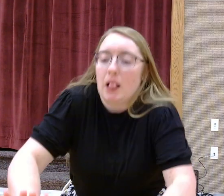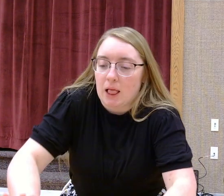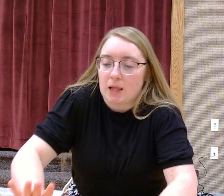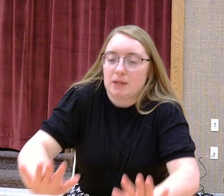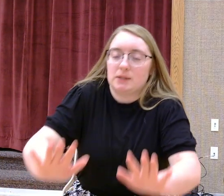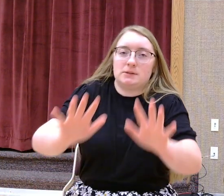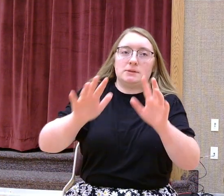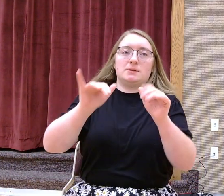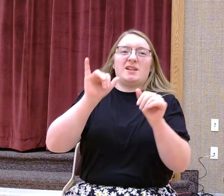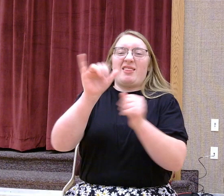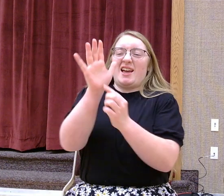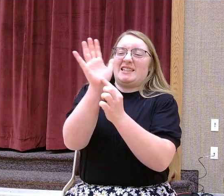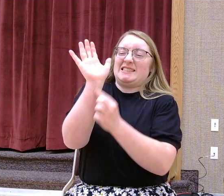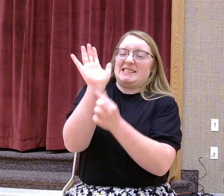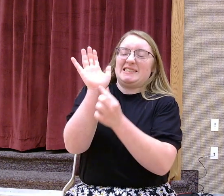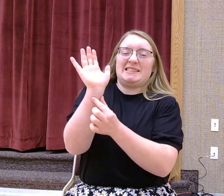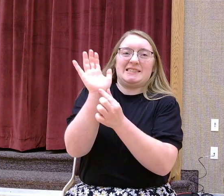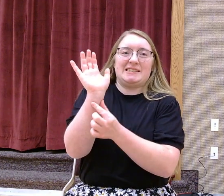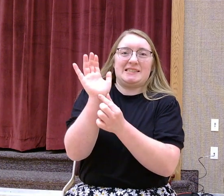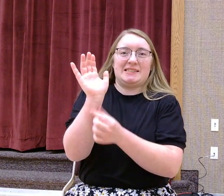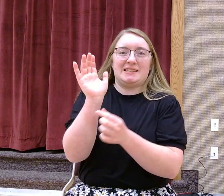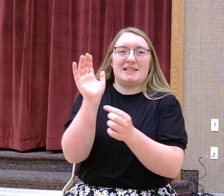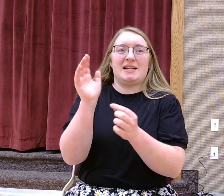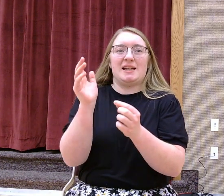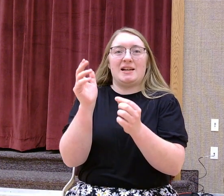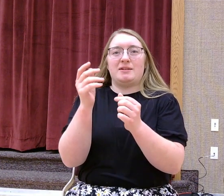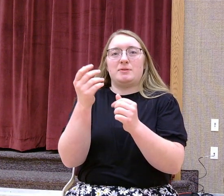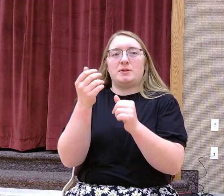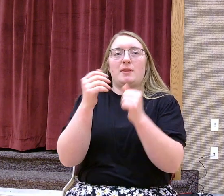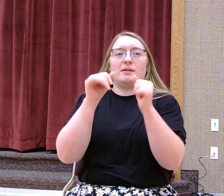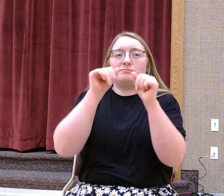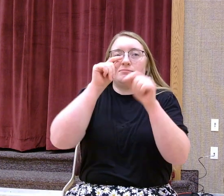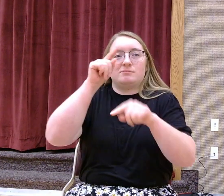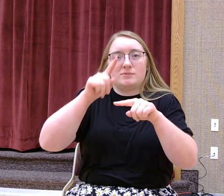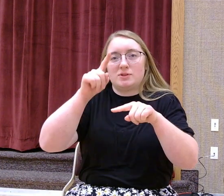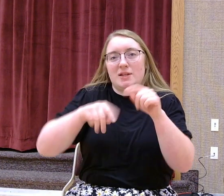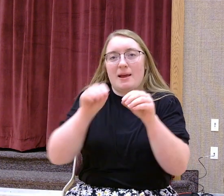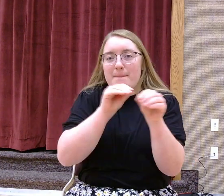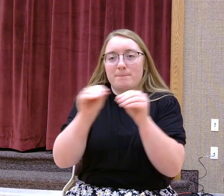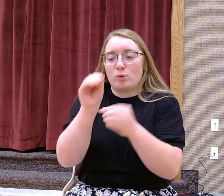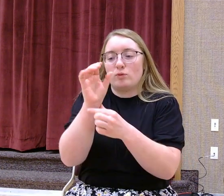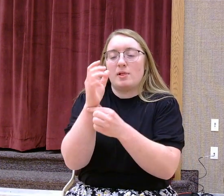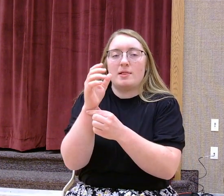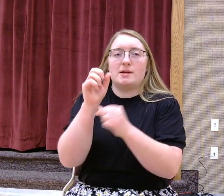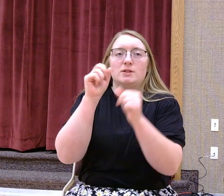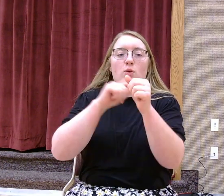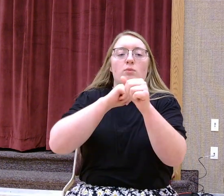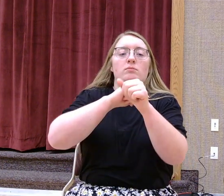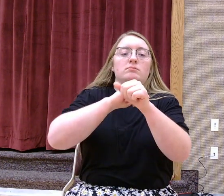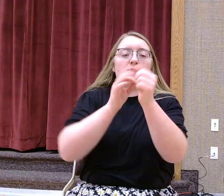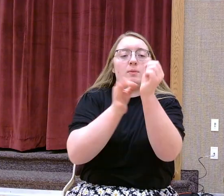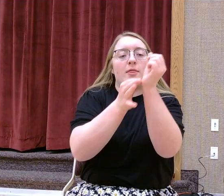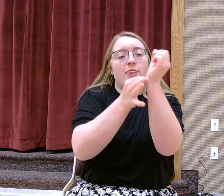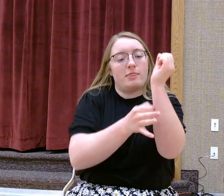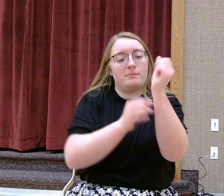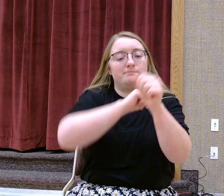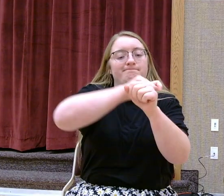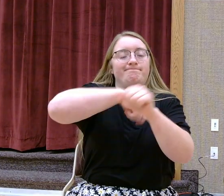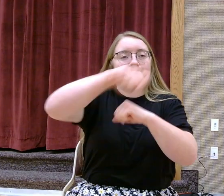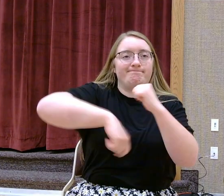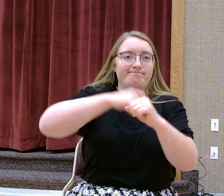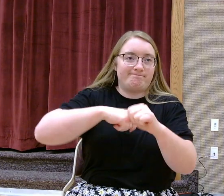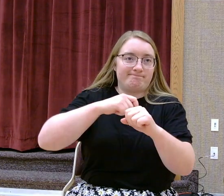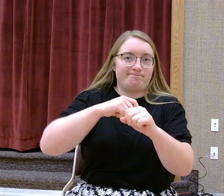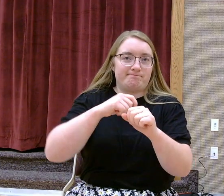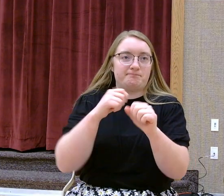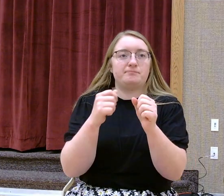compression fracture. And so right here so wrist obviously immobilized, put a splint on, wrap it up. Okay. Dislocations,